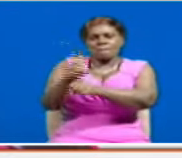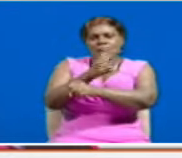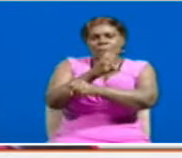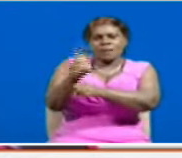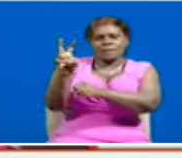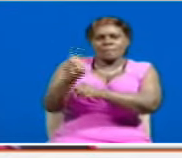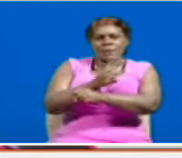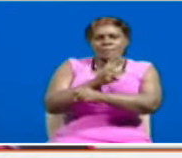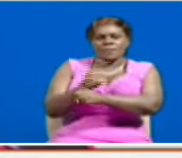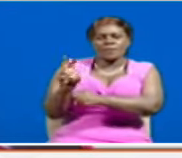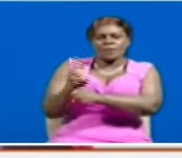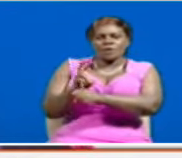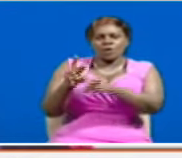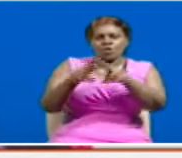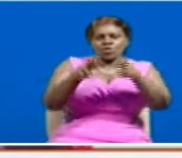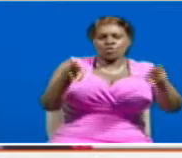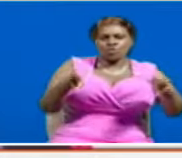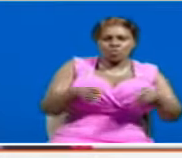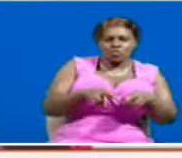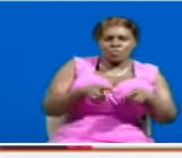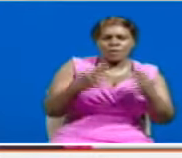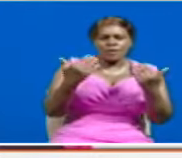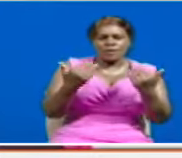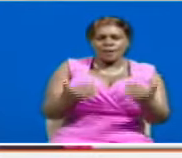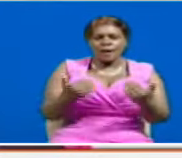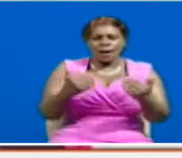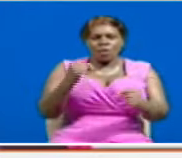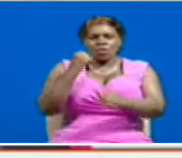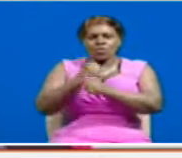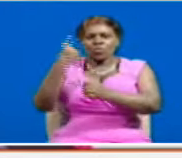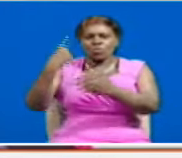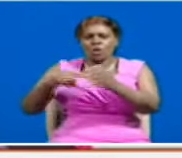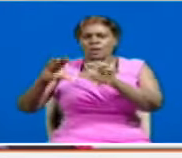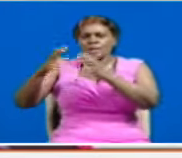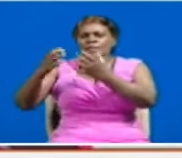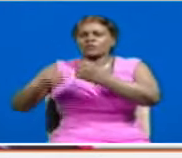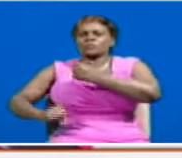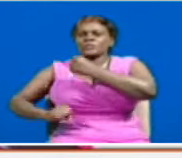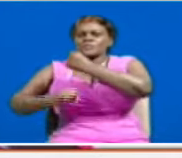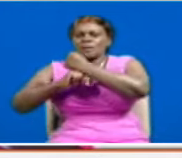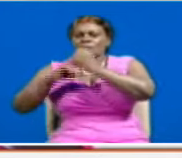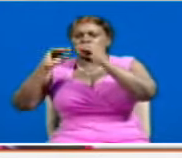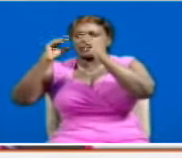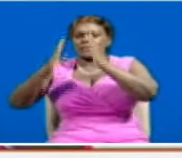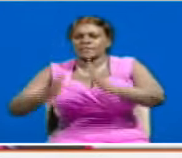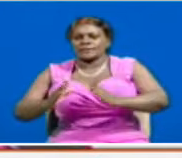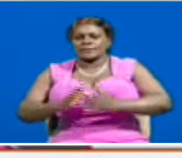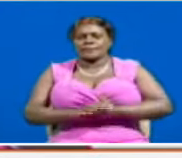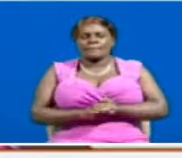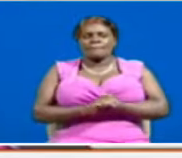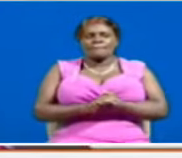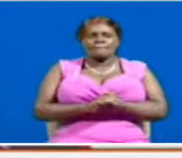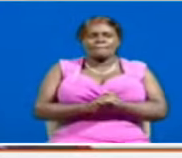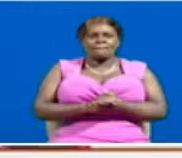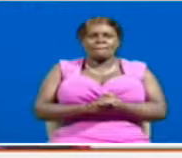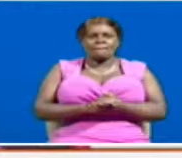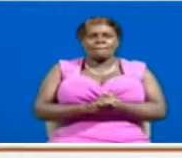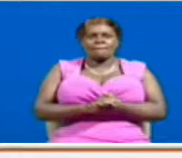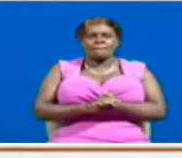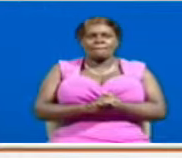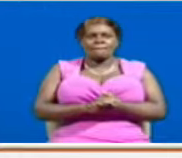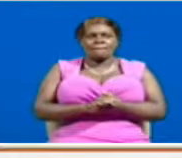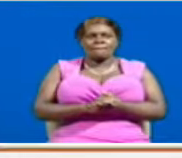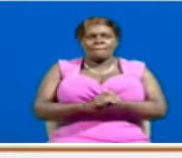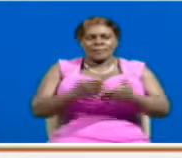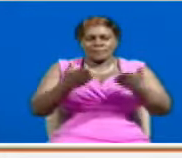of rooms and so on. We are doing what is called classroom support for the teachers who are in those classrooms. That's what we are emphasizing now.